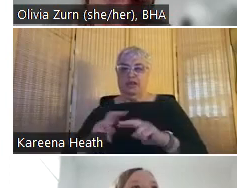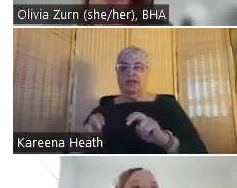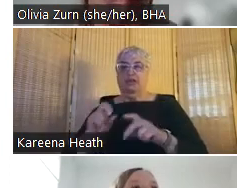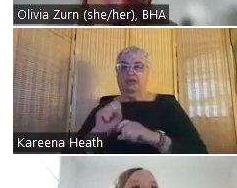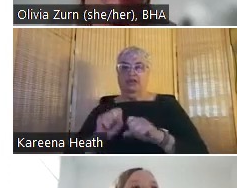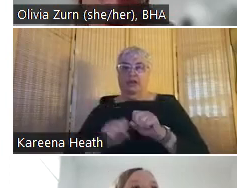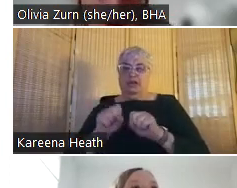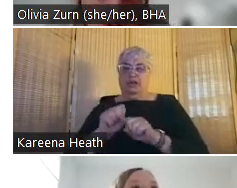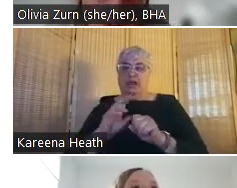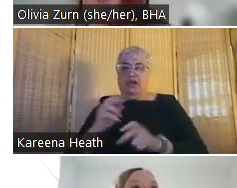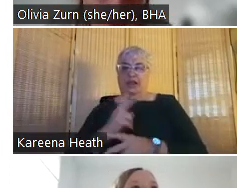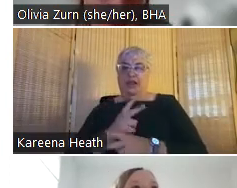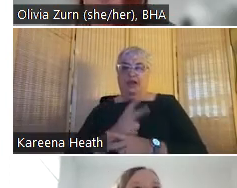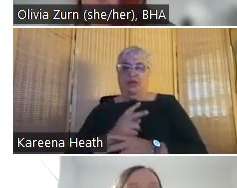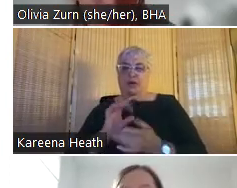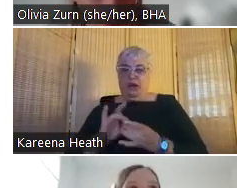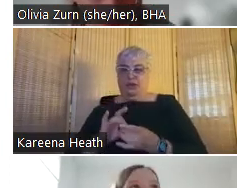support, and care coordination.